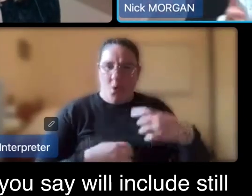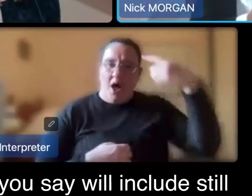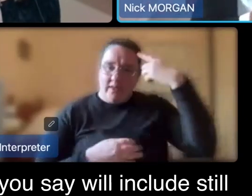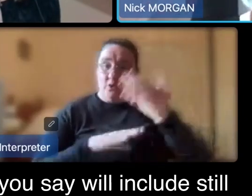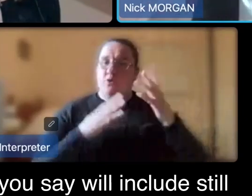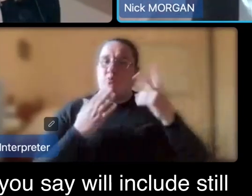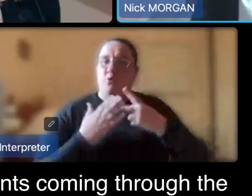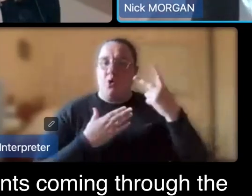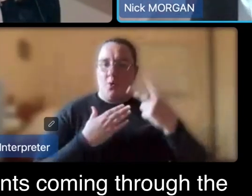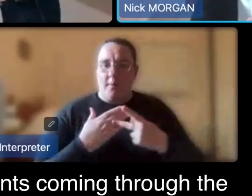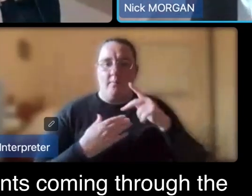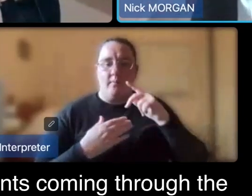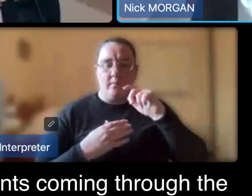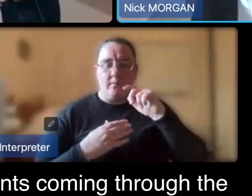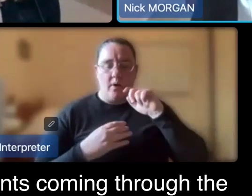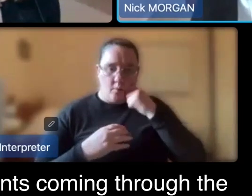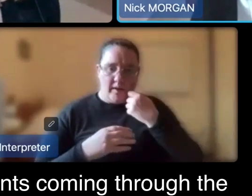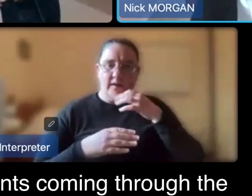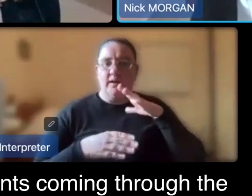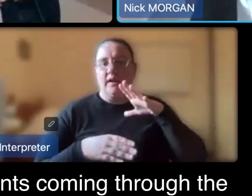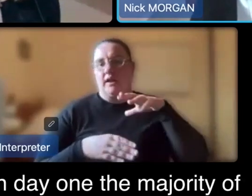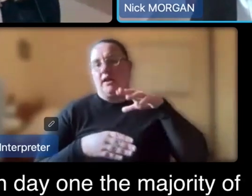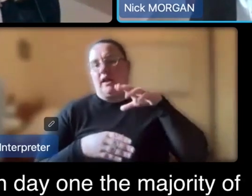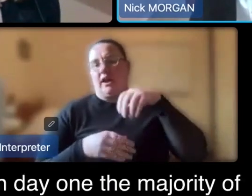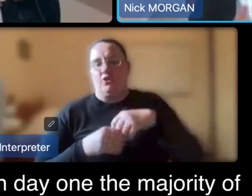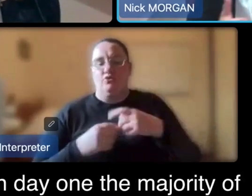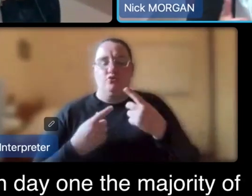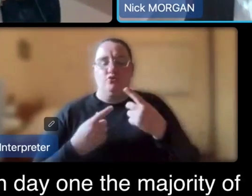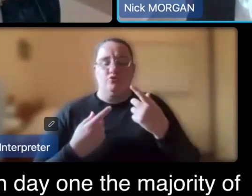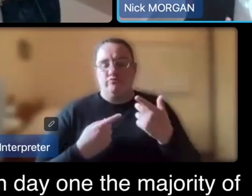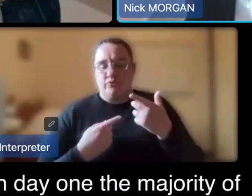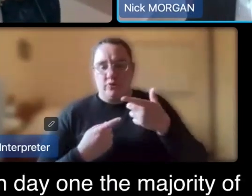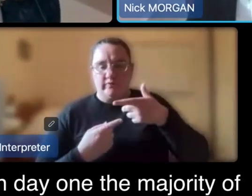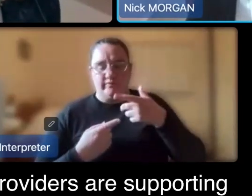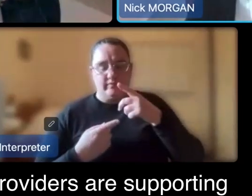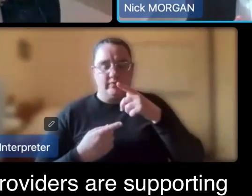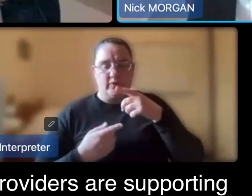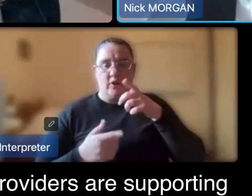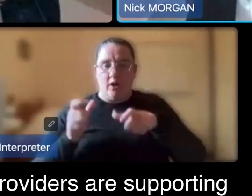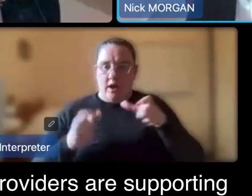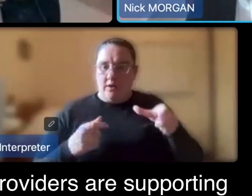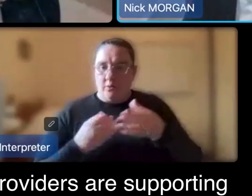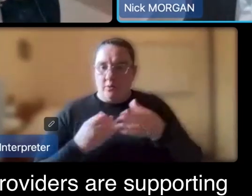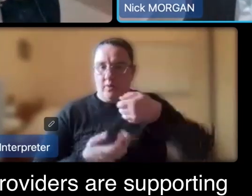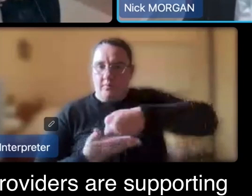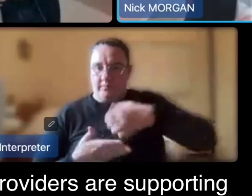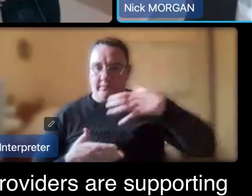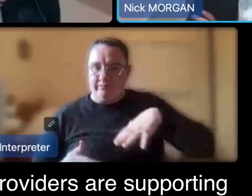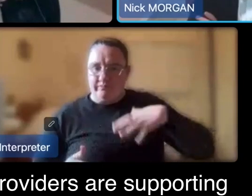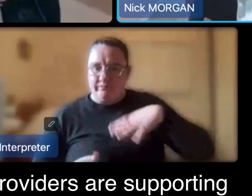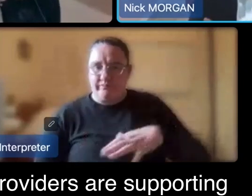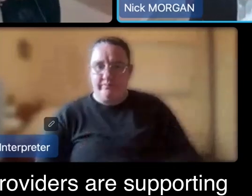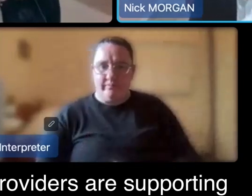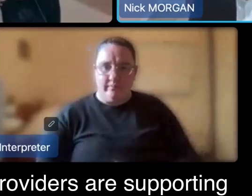include still those sort of entry-level clients coming through the door, and we would expect on day one the majority of clients that